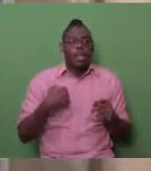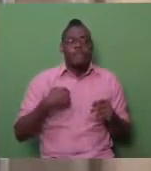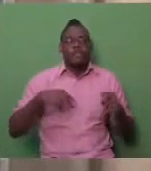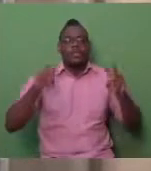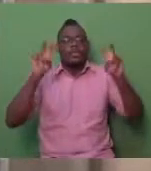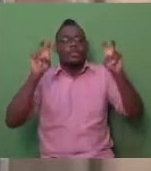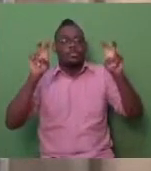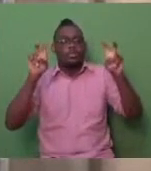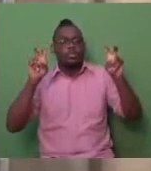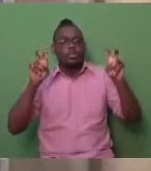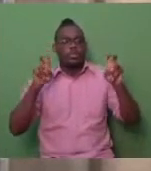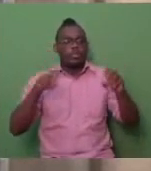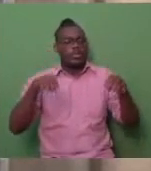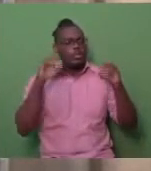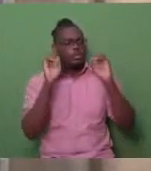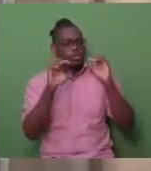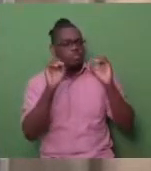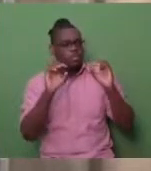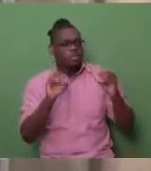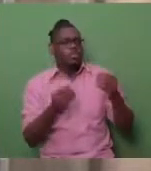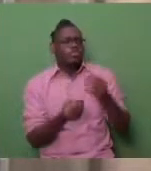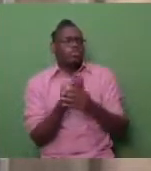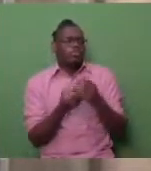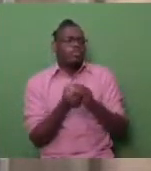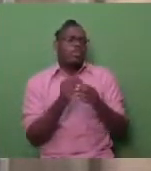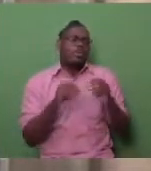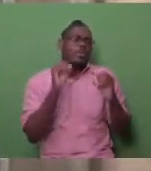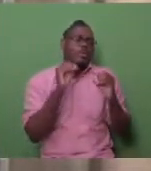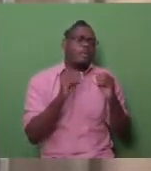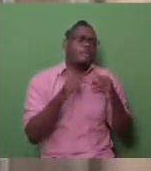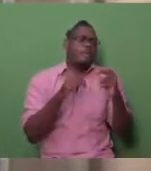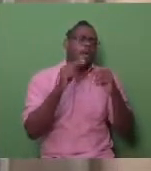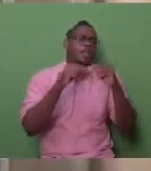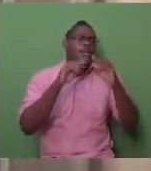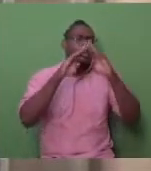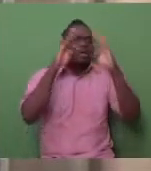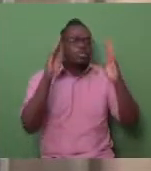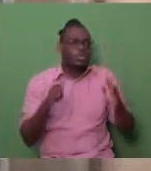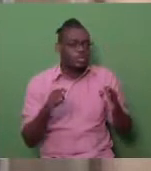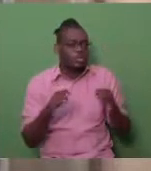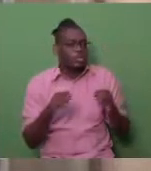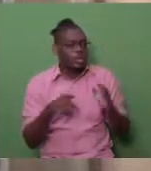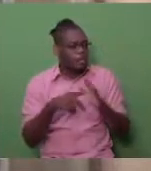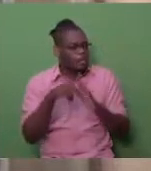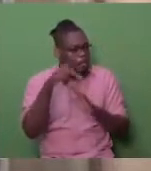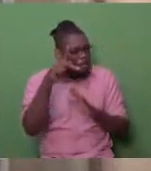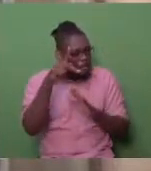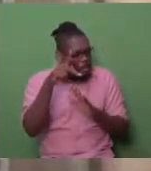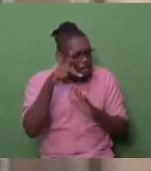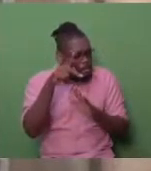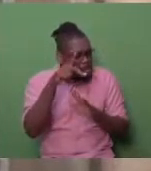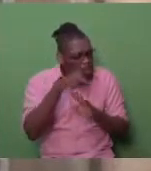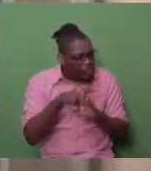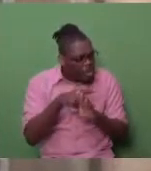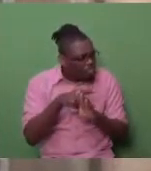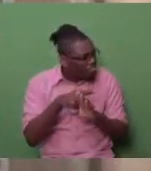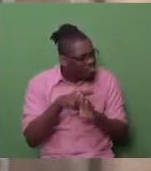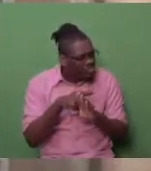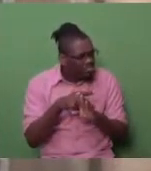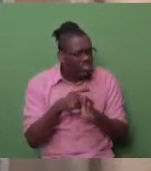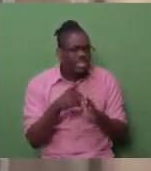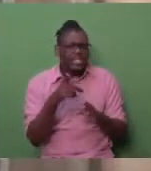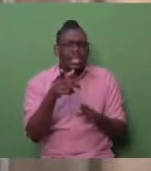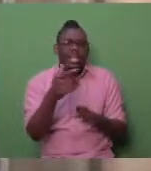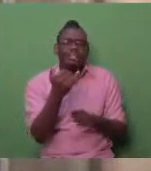allocated. They budget $0 for that program. How can you build one single home when you budget not a cent for this